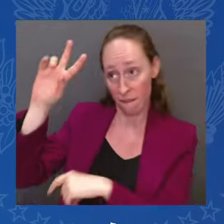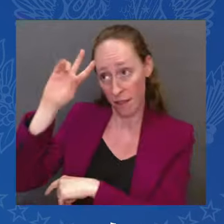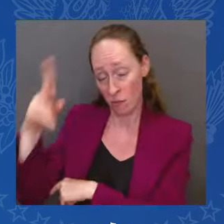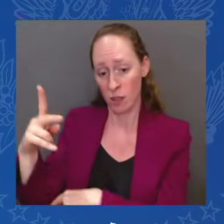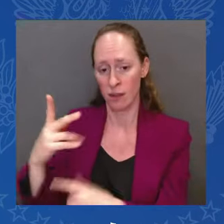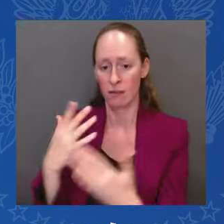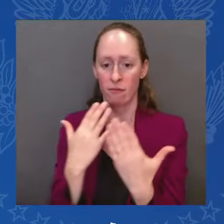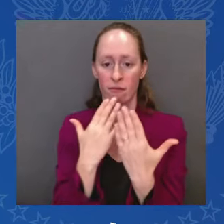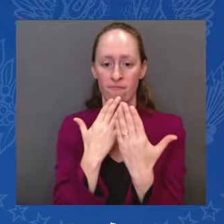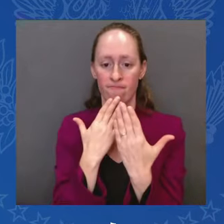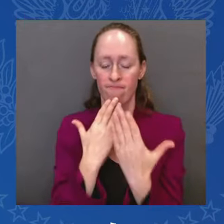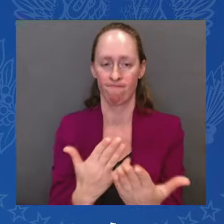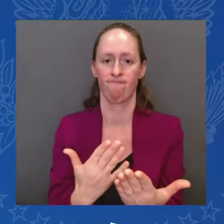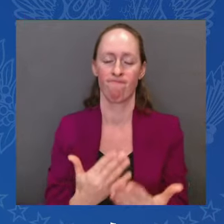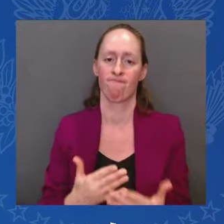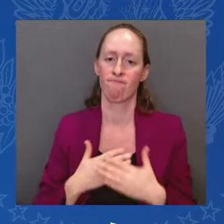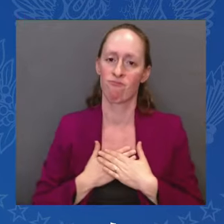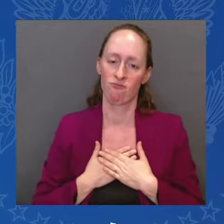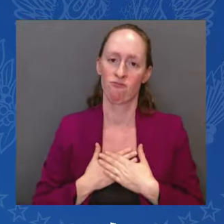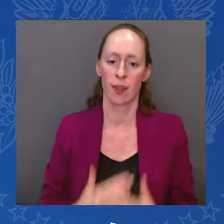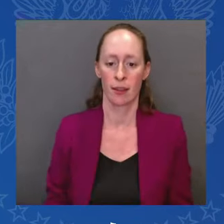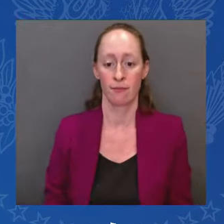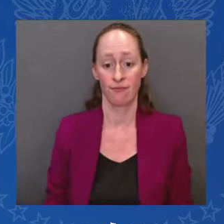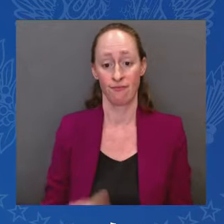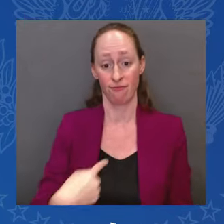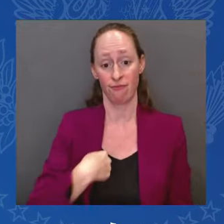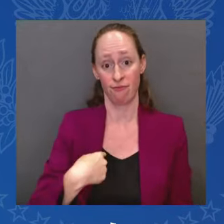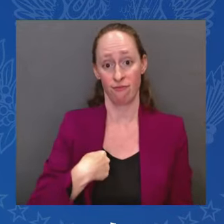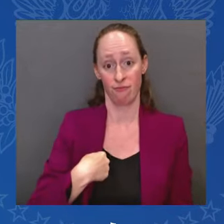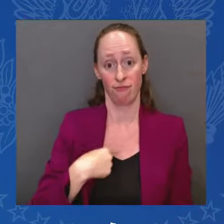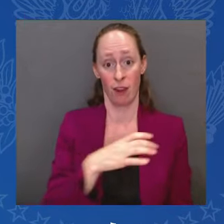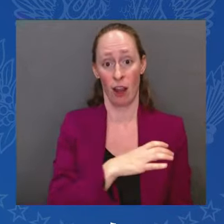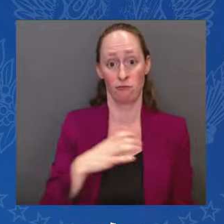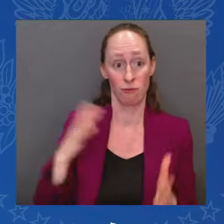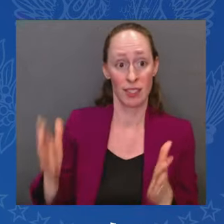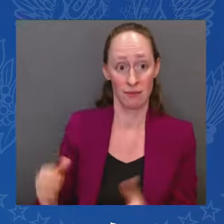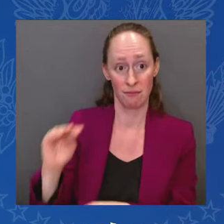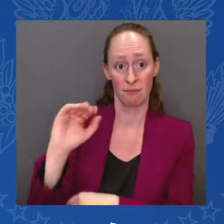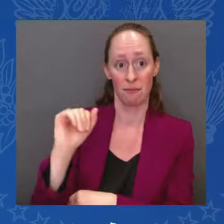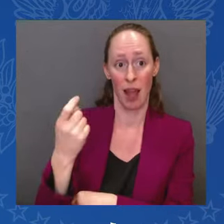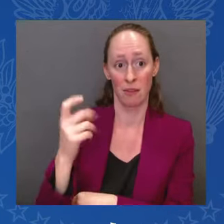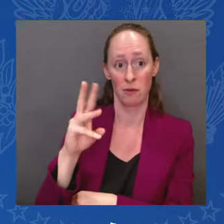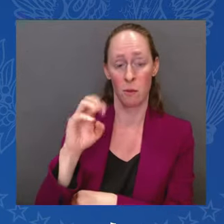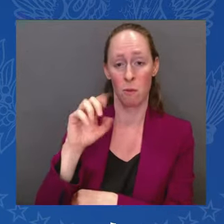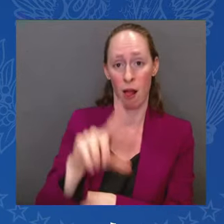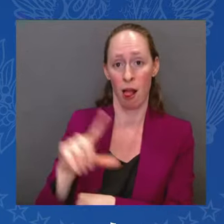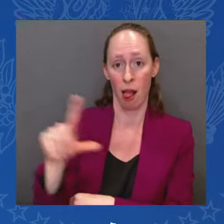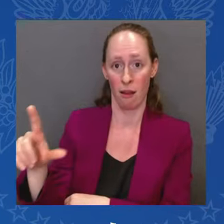I'm Congressman Maxwell Alejandro Frost, proudly representing Central Florida in the House of Representatives.